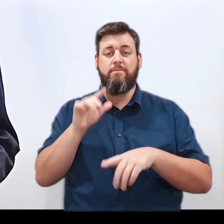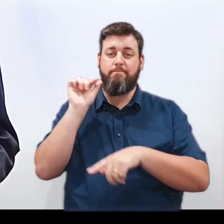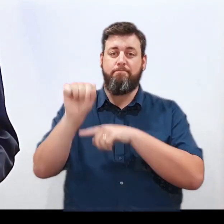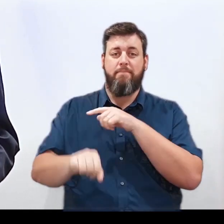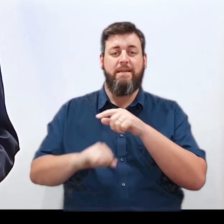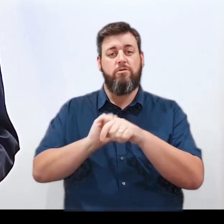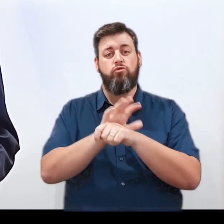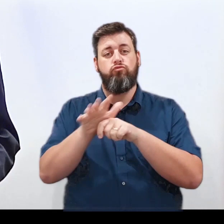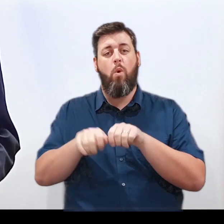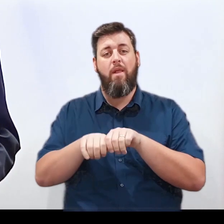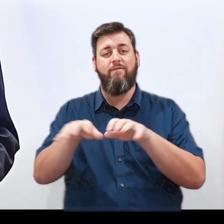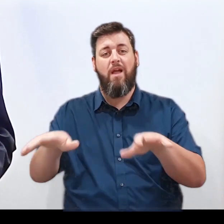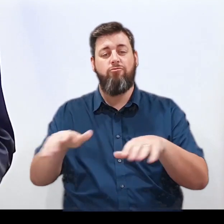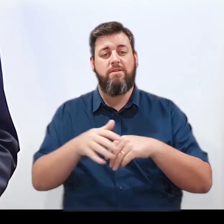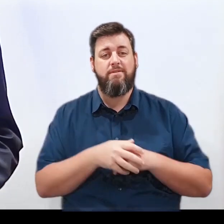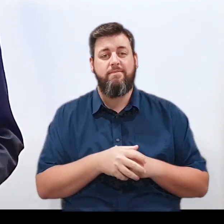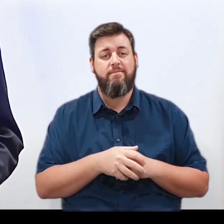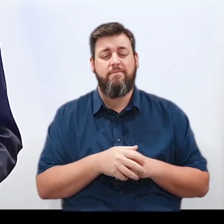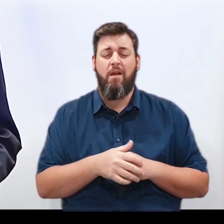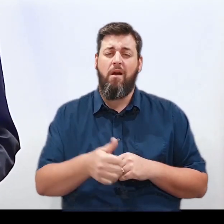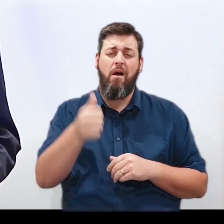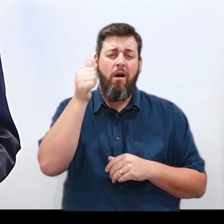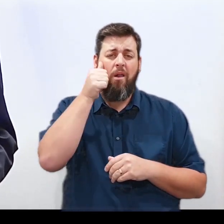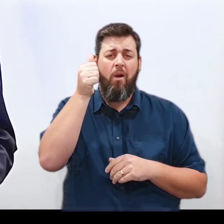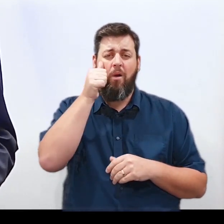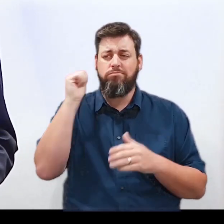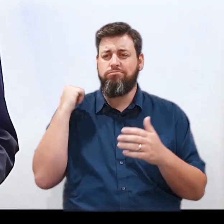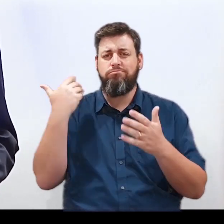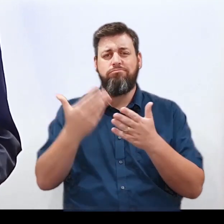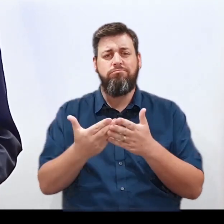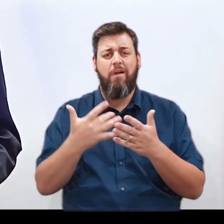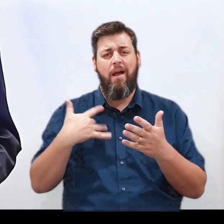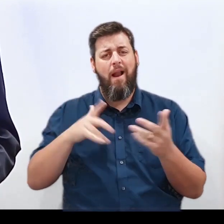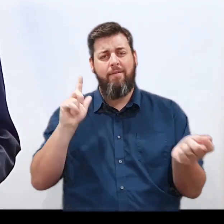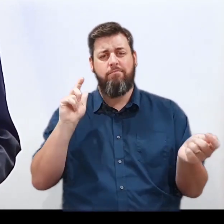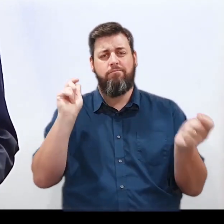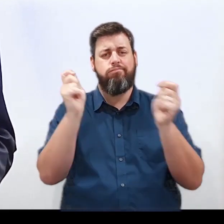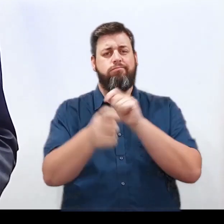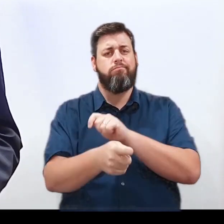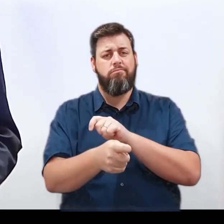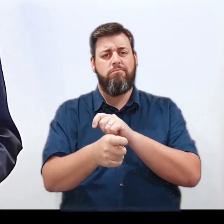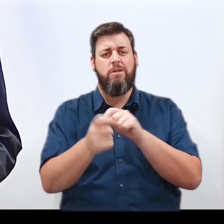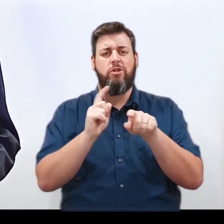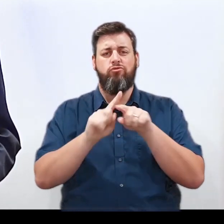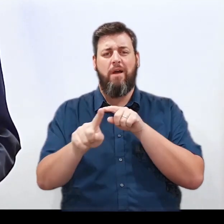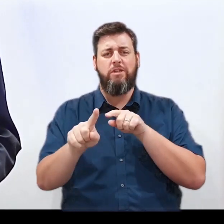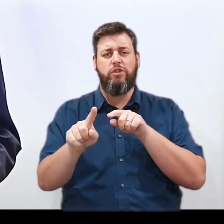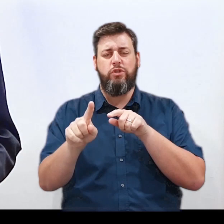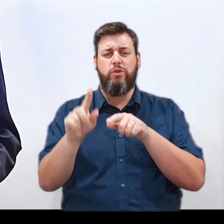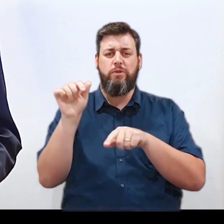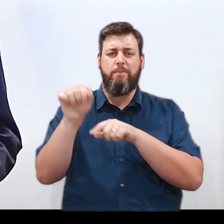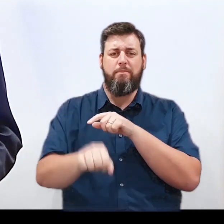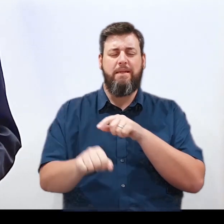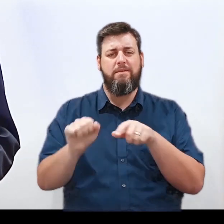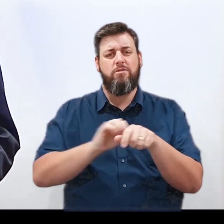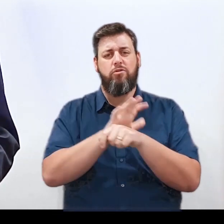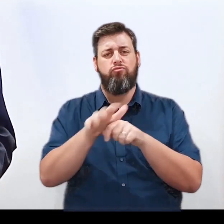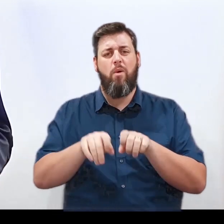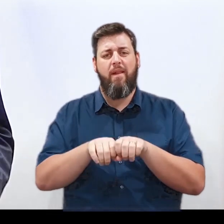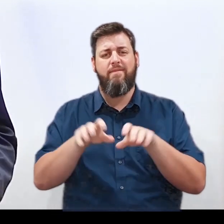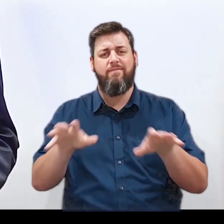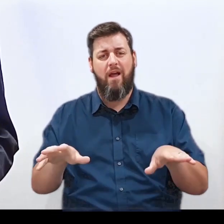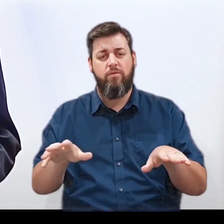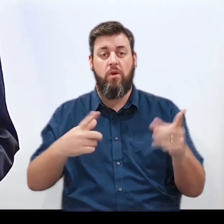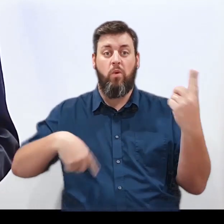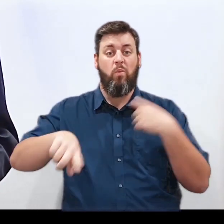coronavirus. I know that life has changed for everyone as we tackle this virus, and